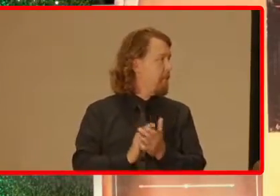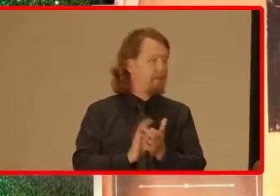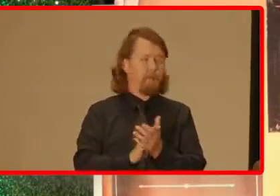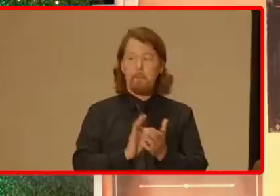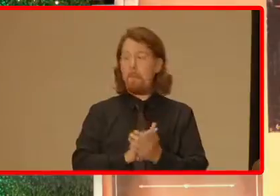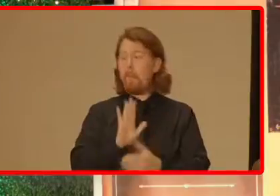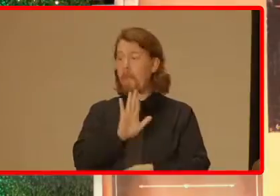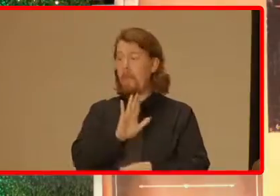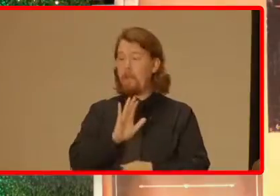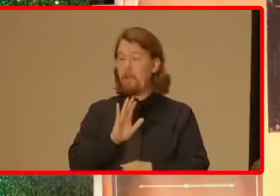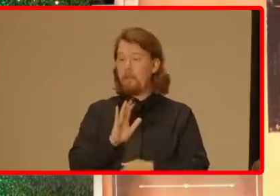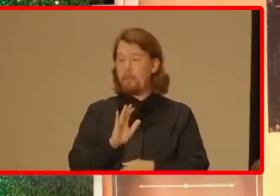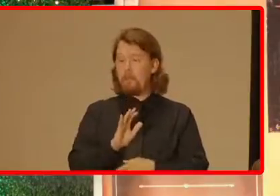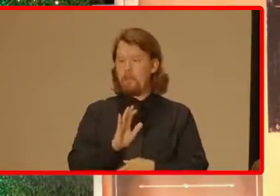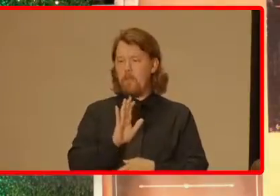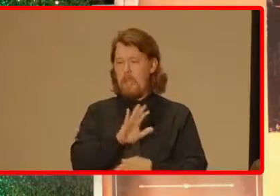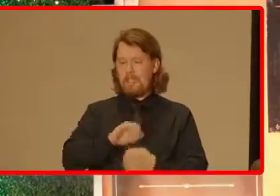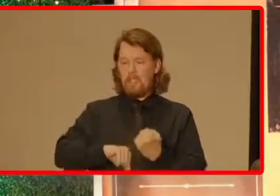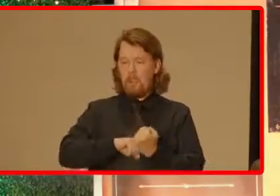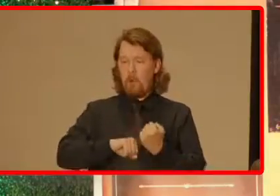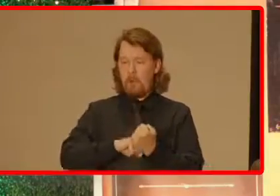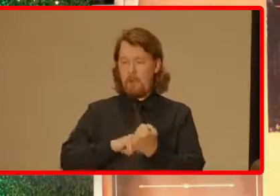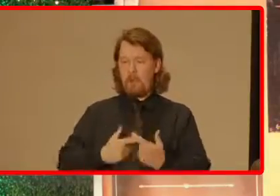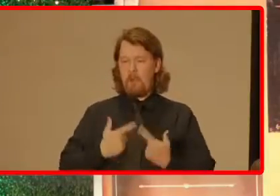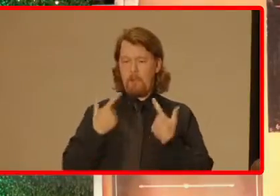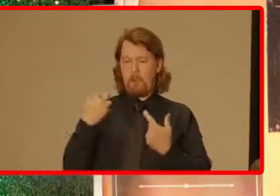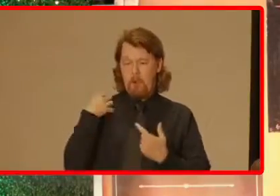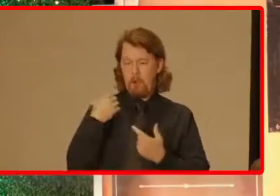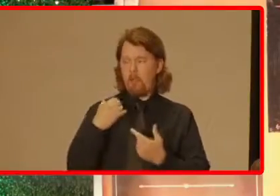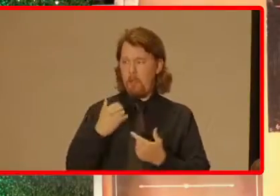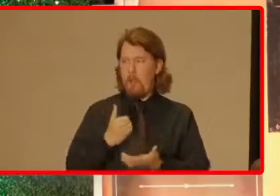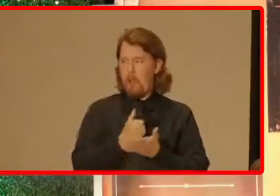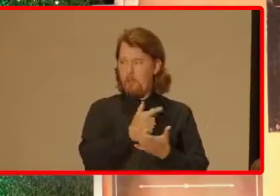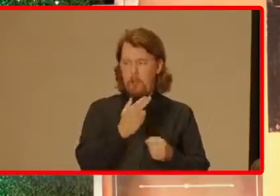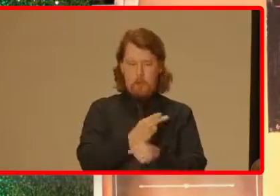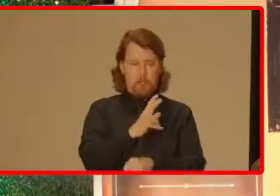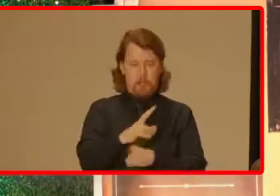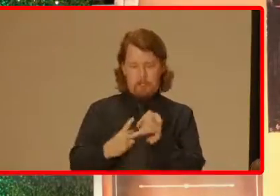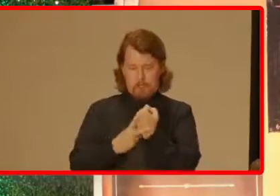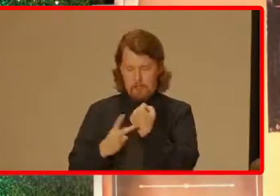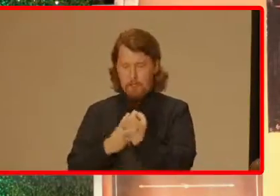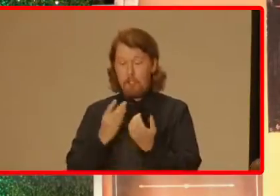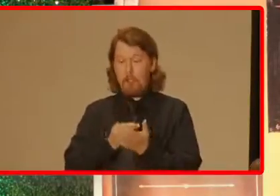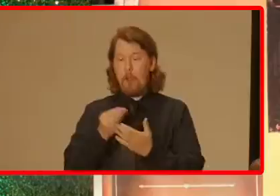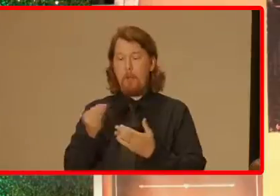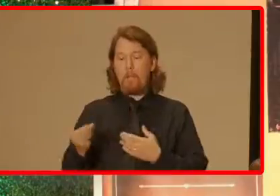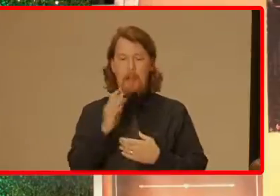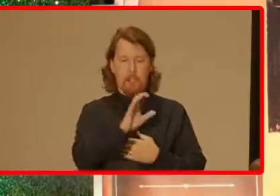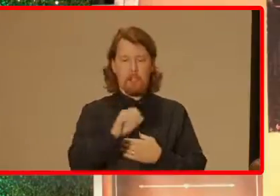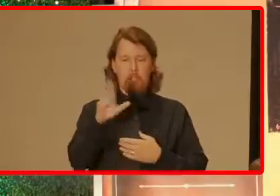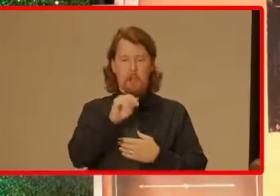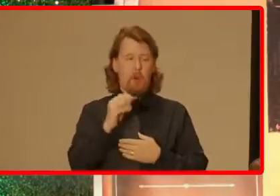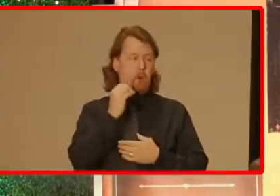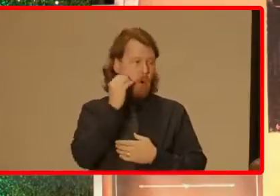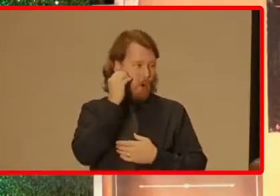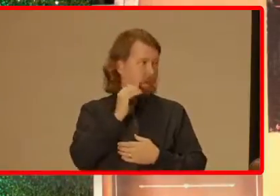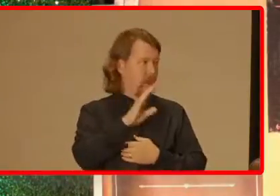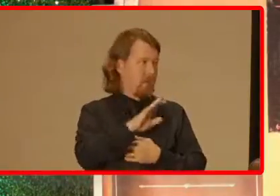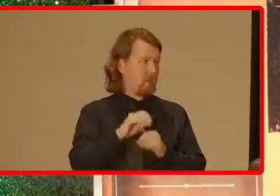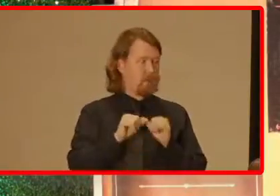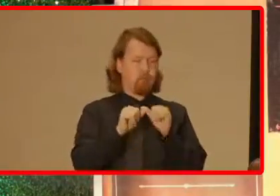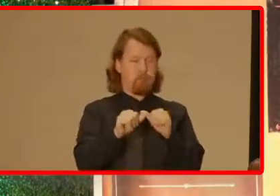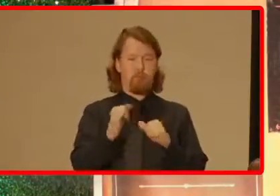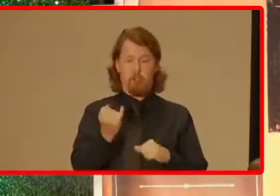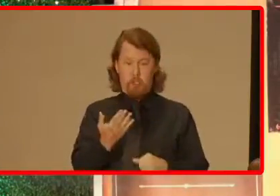His supported living coach helped him use his savings to purchase his own home. And because of his long-term employment, Jesse's able